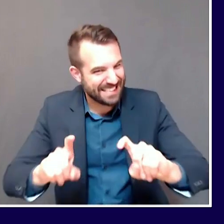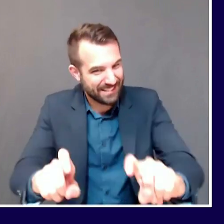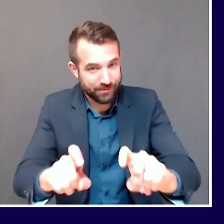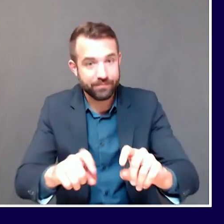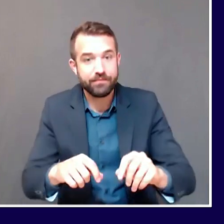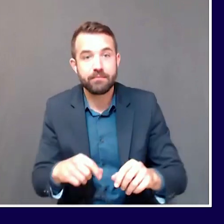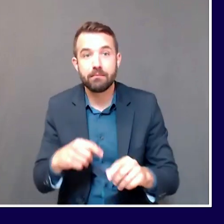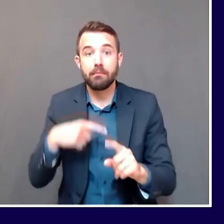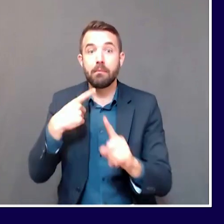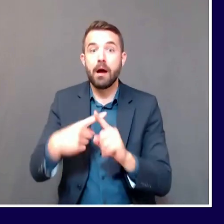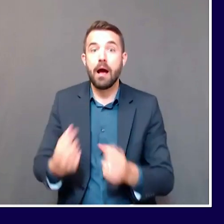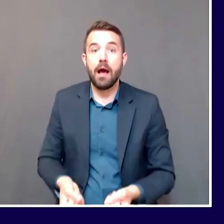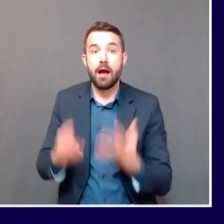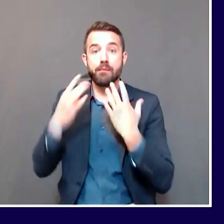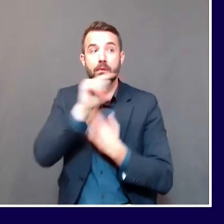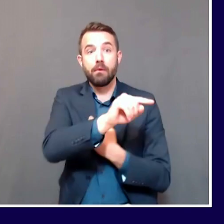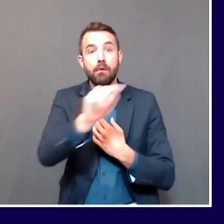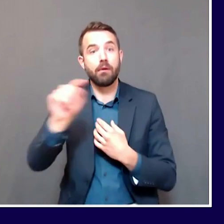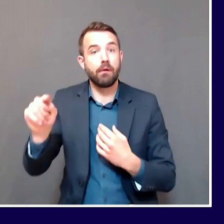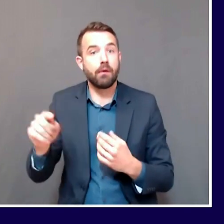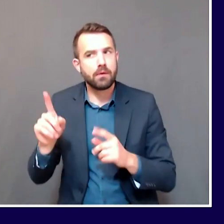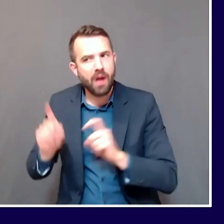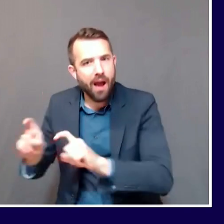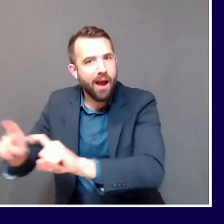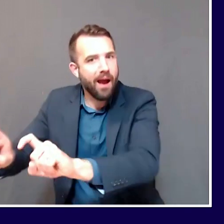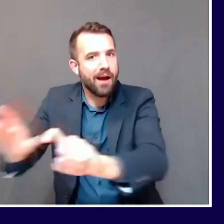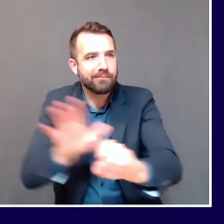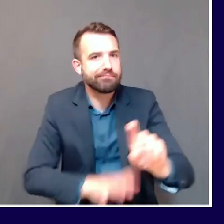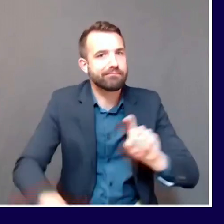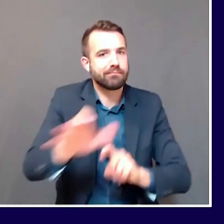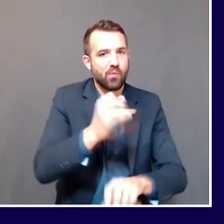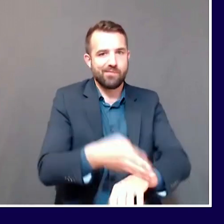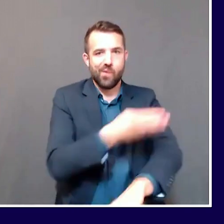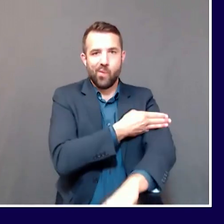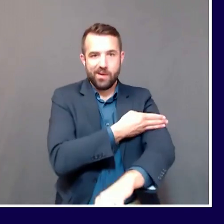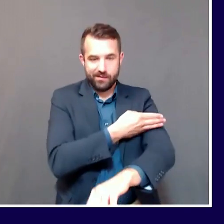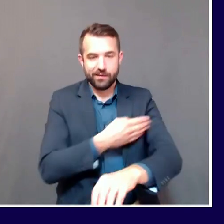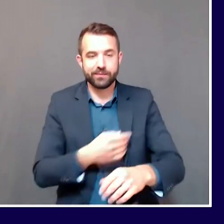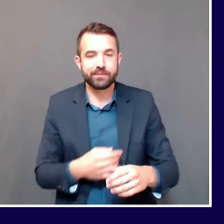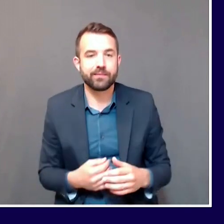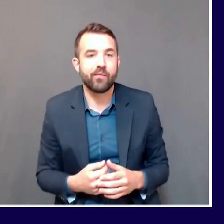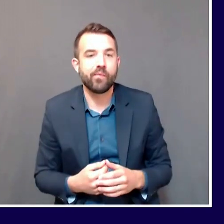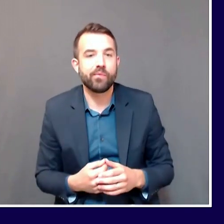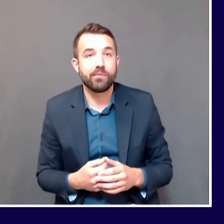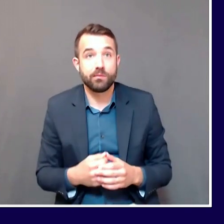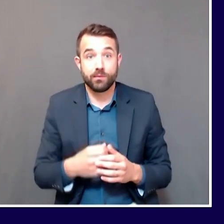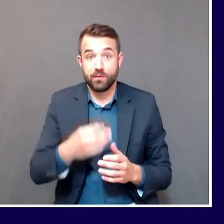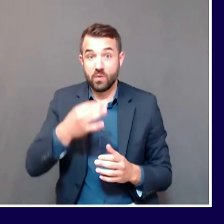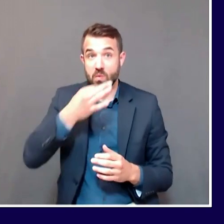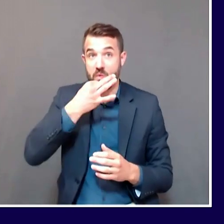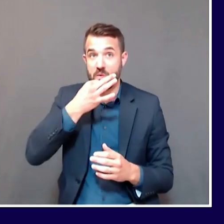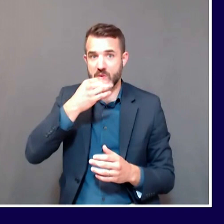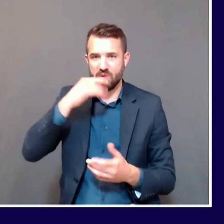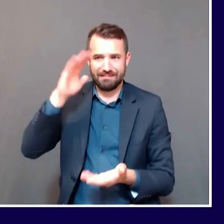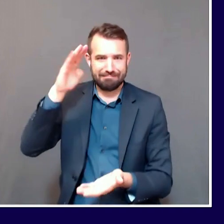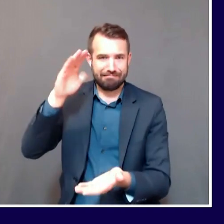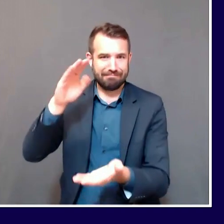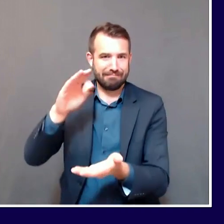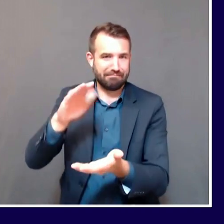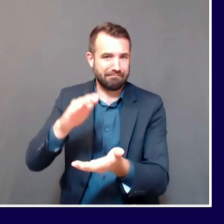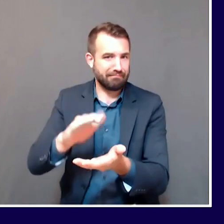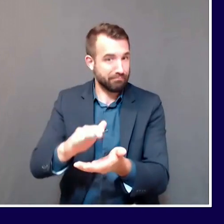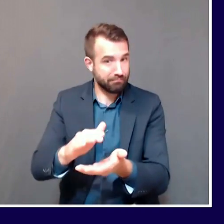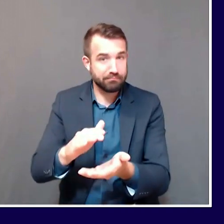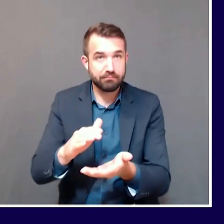number of tests that are actually being done on a day-to-day basis, are getting us where we need to be going. So with that, I'd like to turn